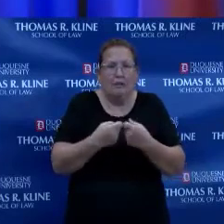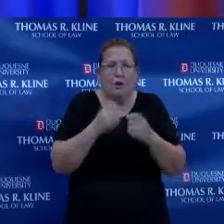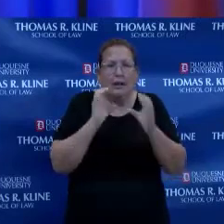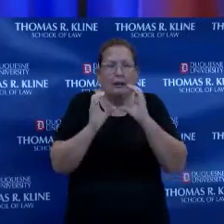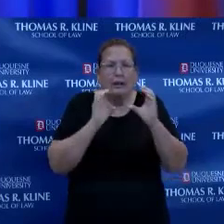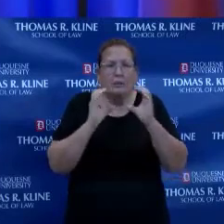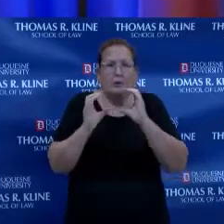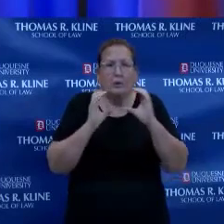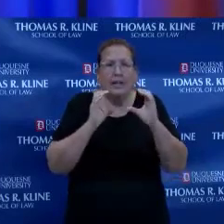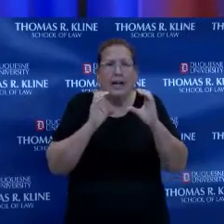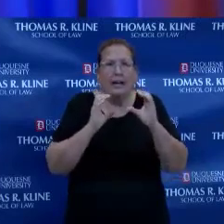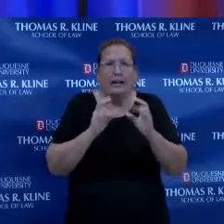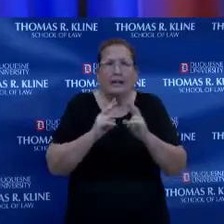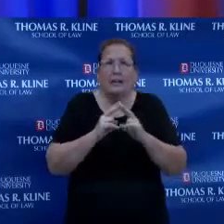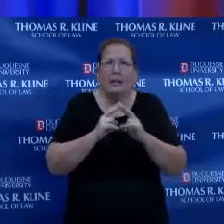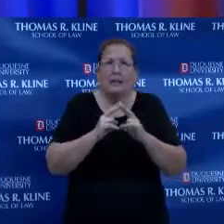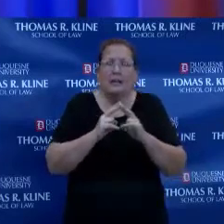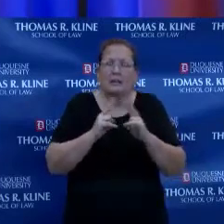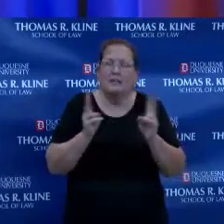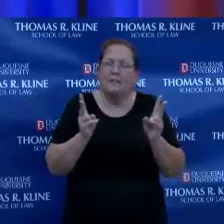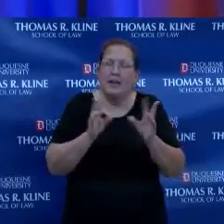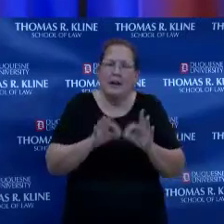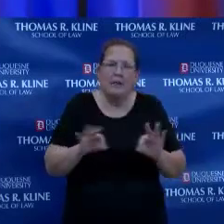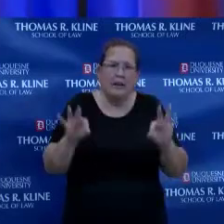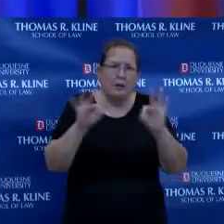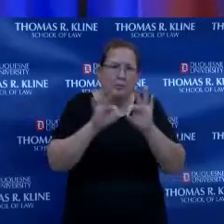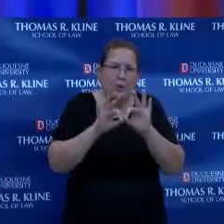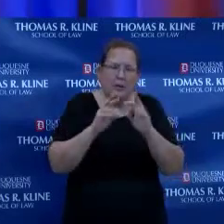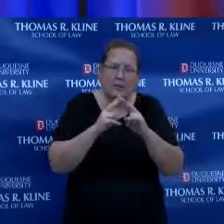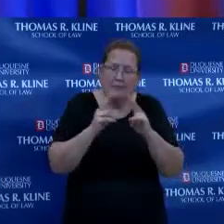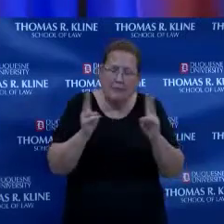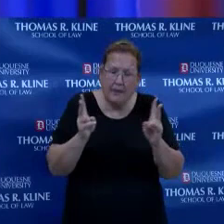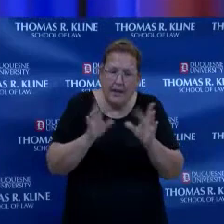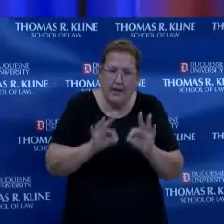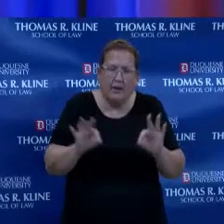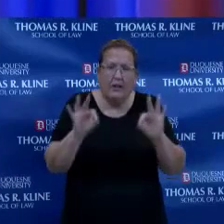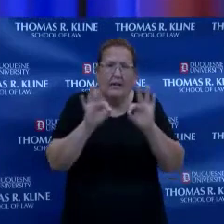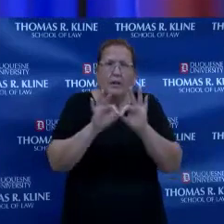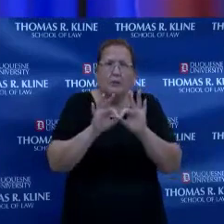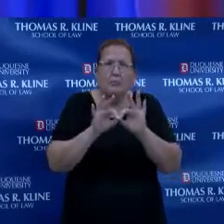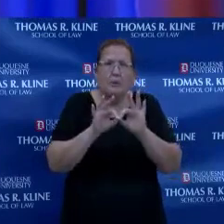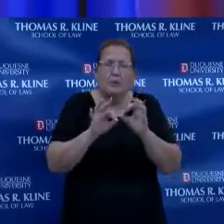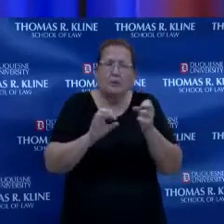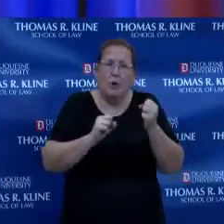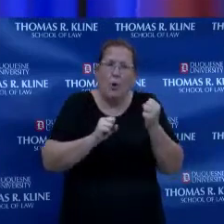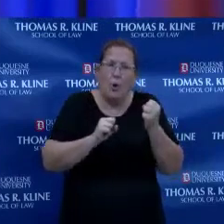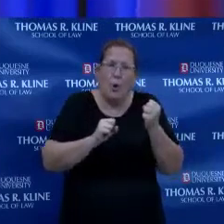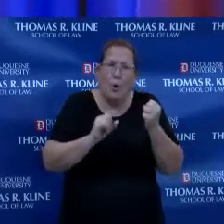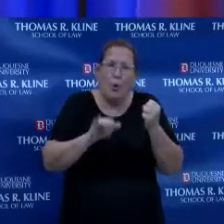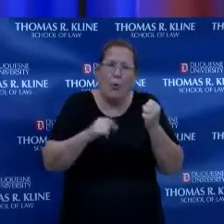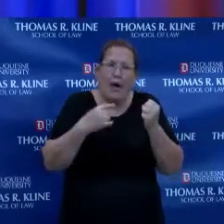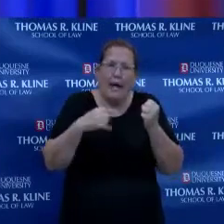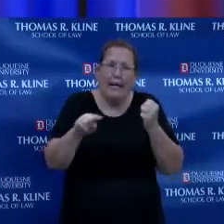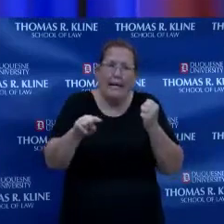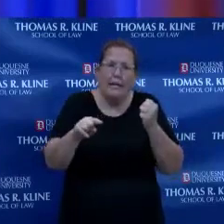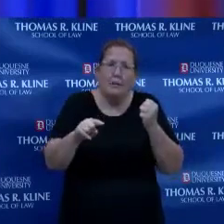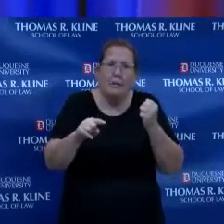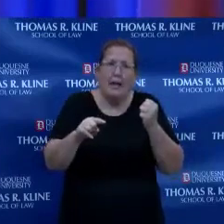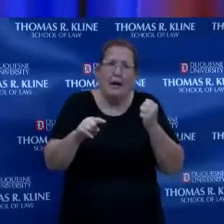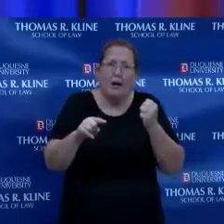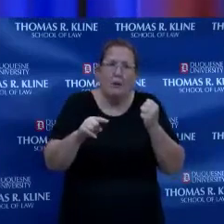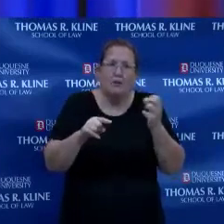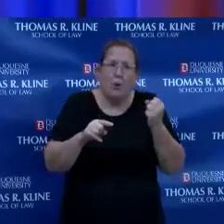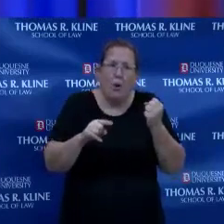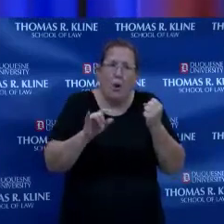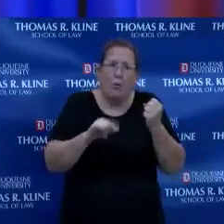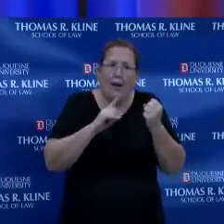communicating. It's very important. It's very important to hold that email, that really grumpy